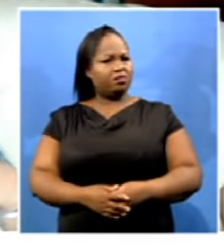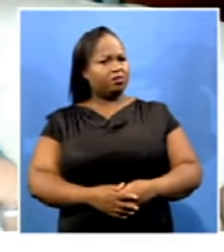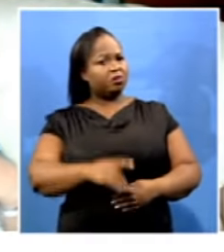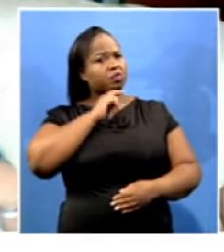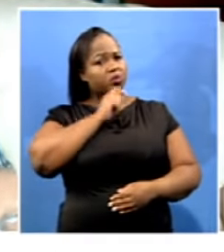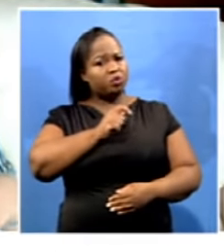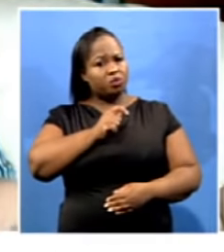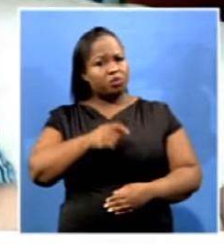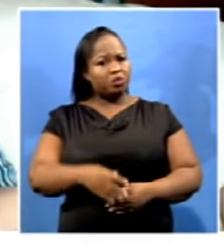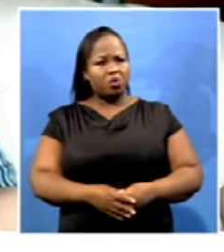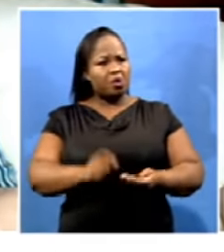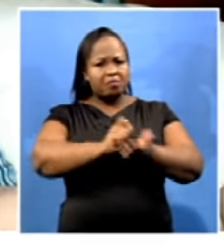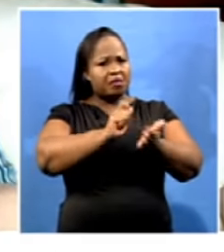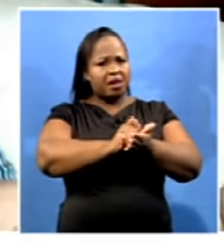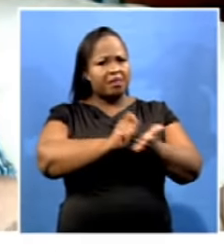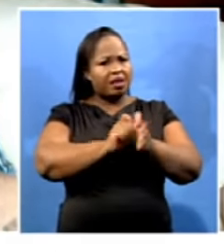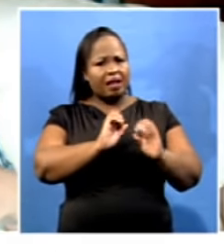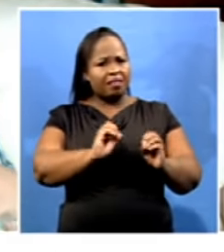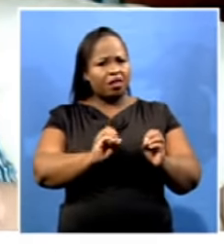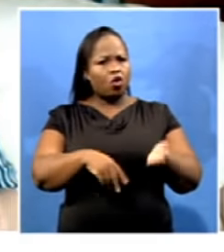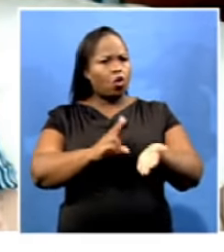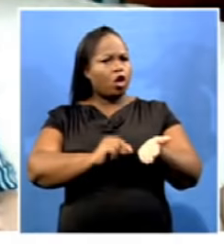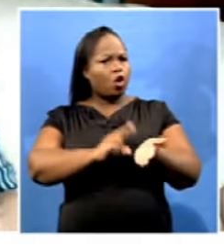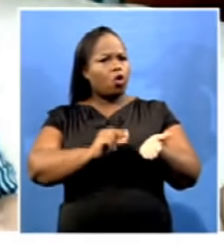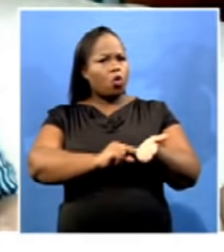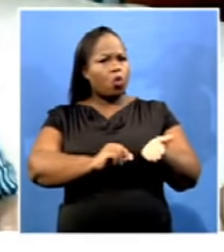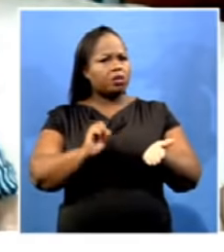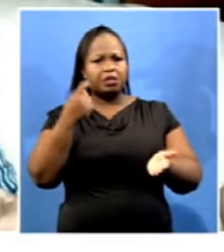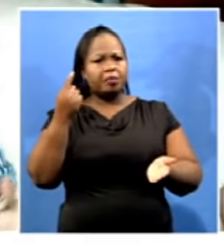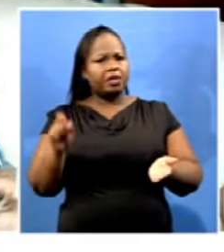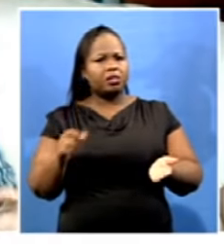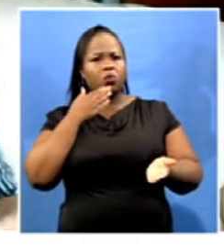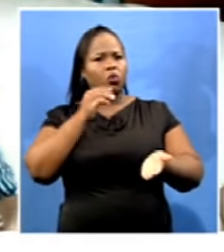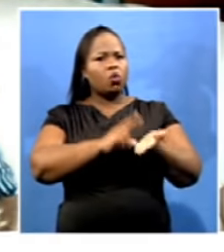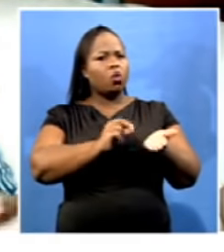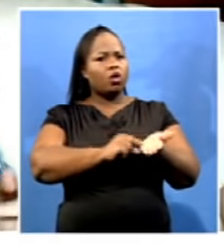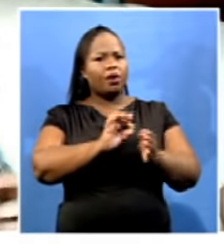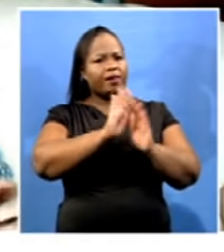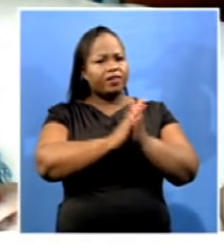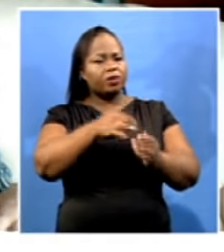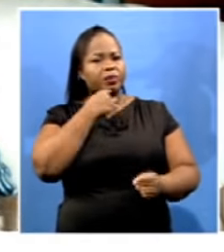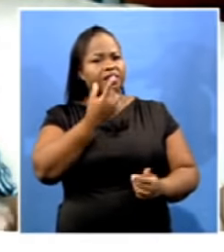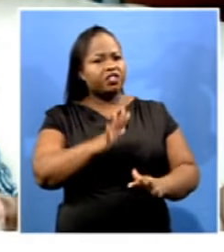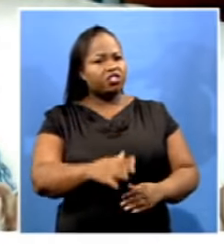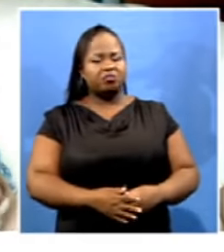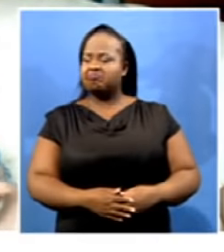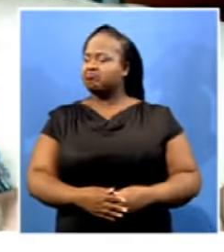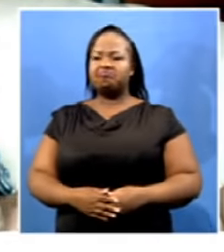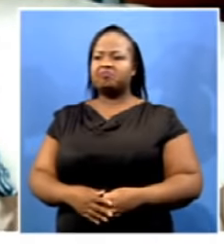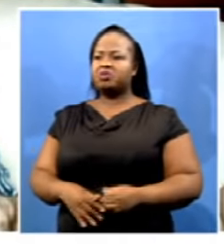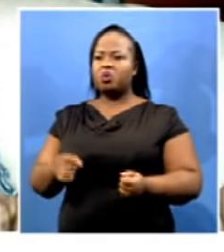mean, no notes? Perhaps there was a recorder there? Did somebody maybe record what you were saying? No minutes were